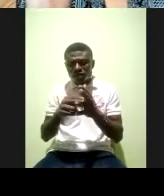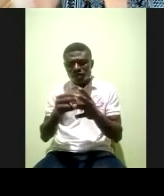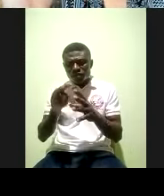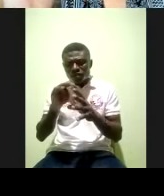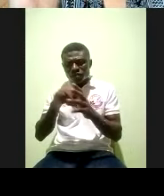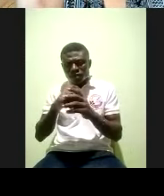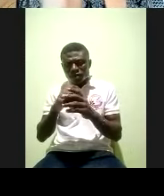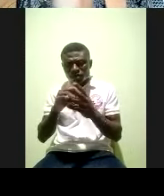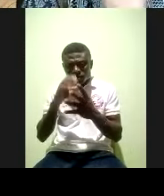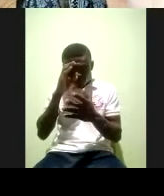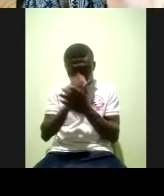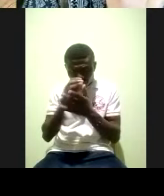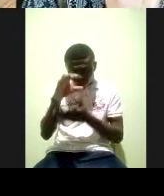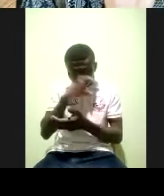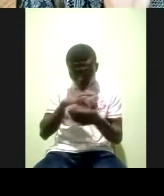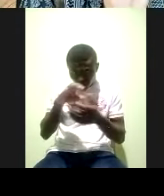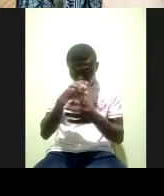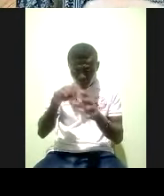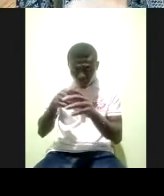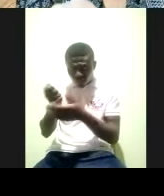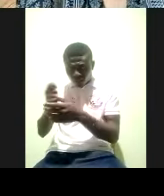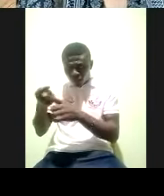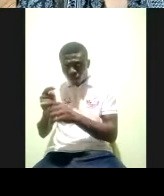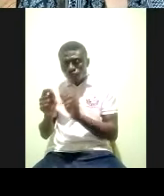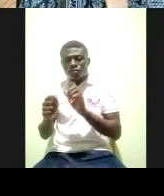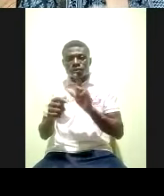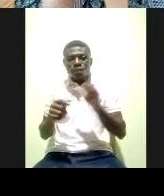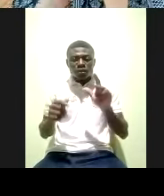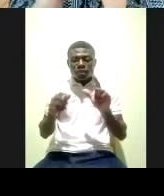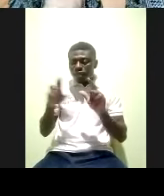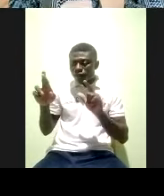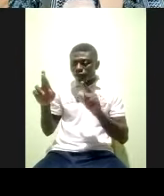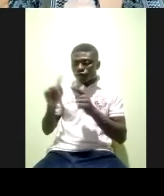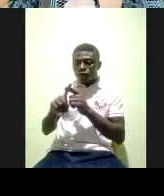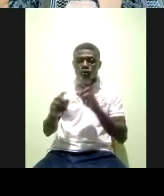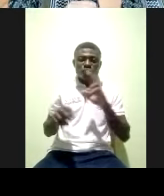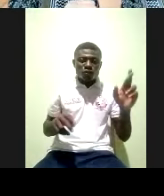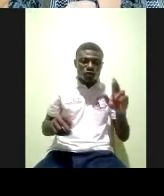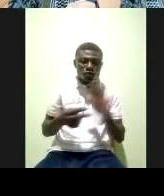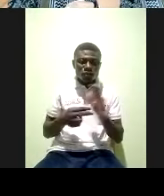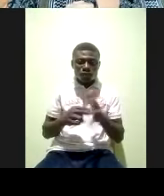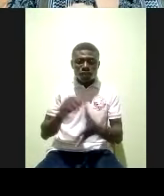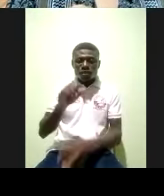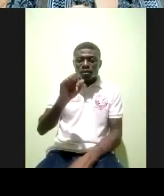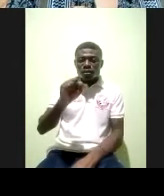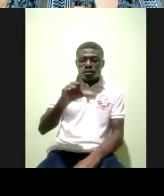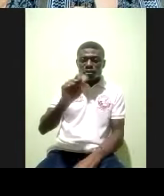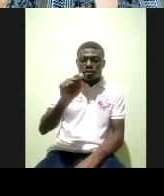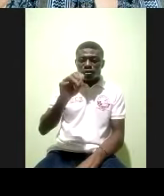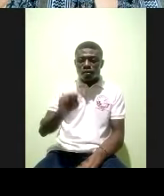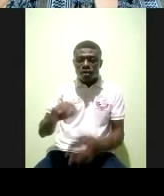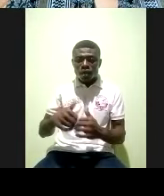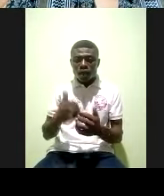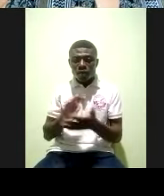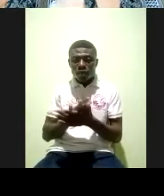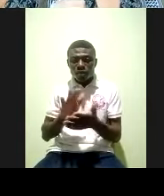have started writing from right to left. Slam. The orientation problem is there, how the paper is being